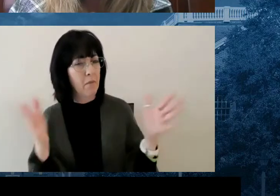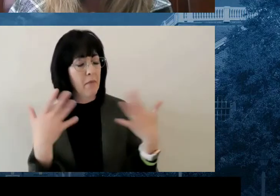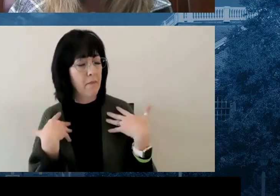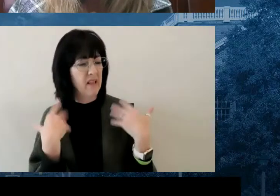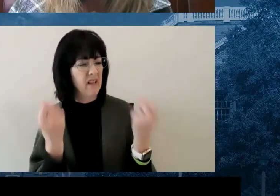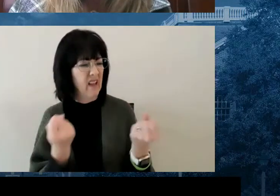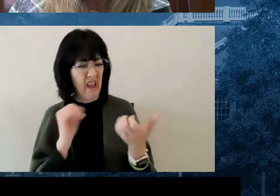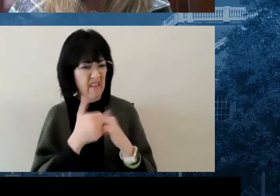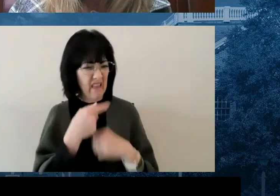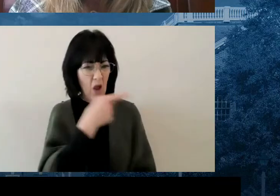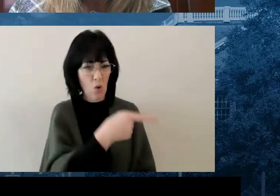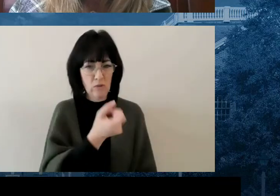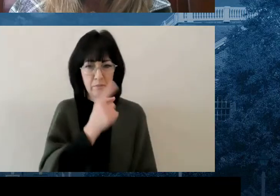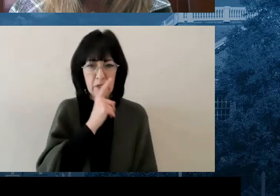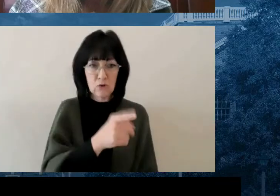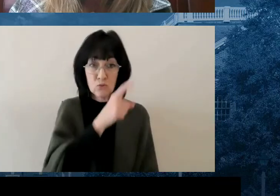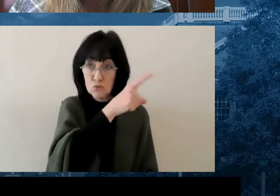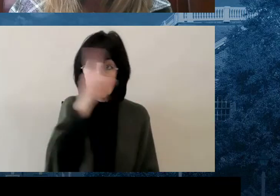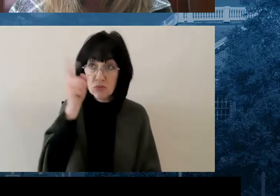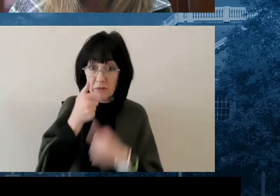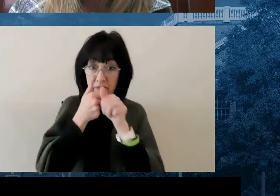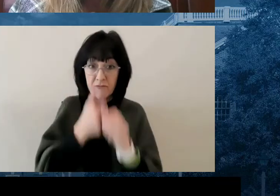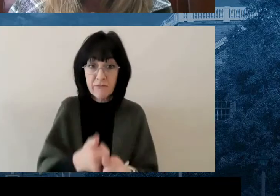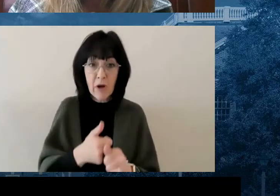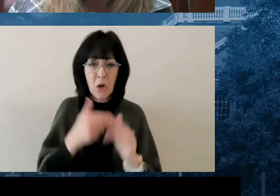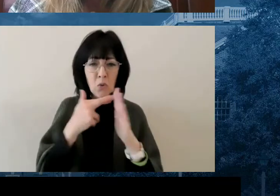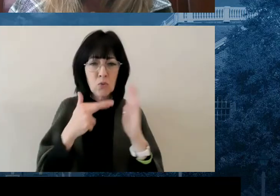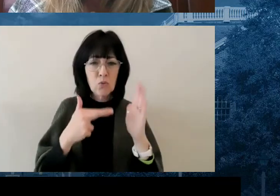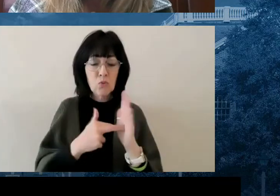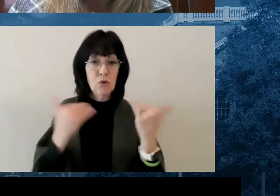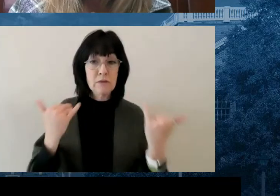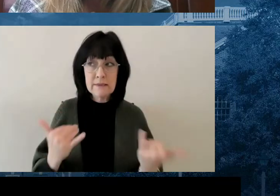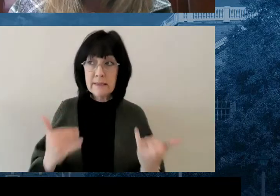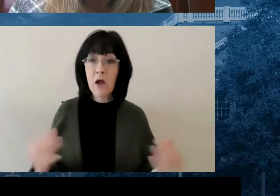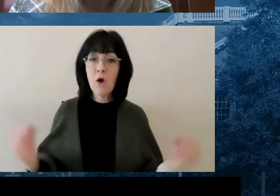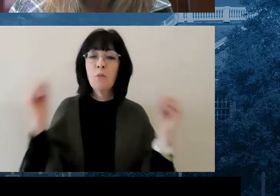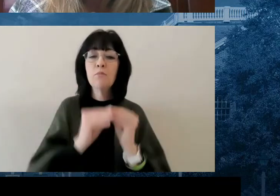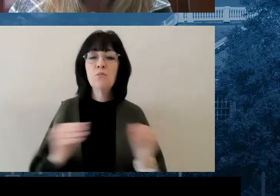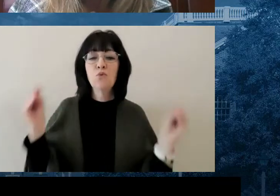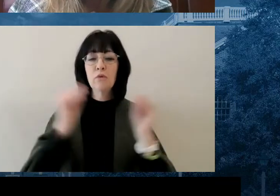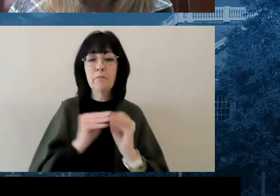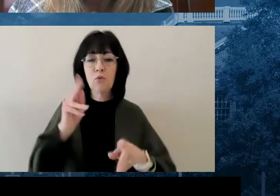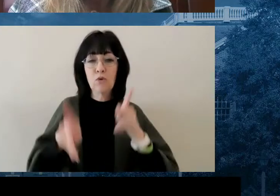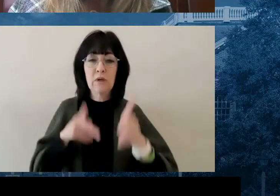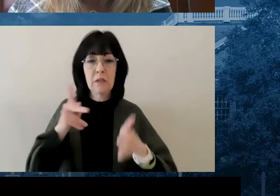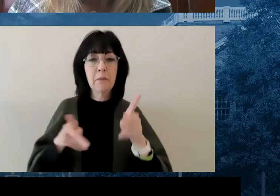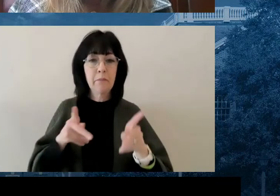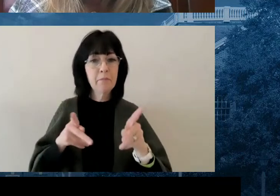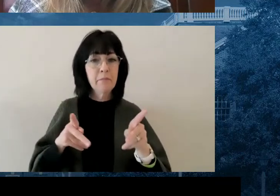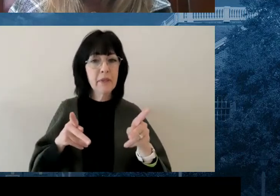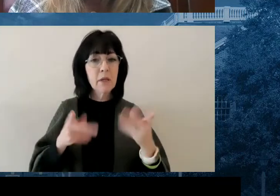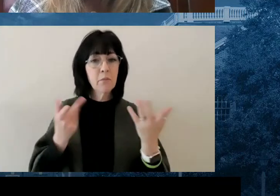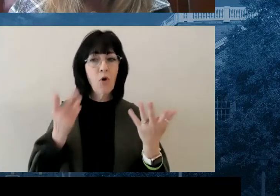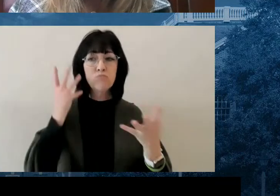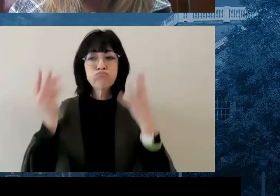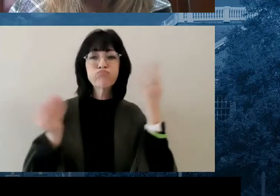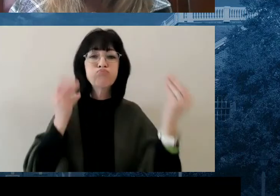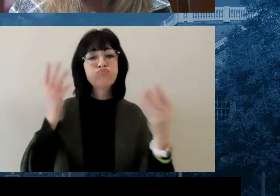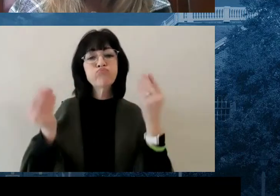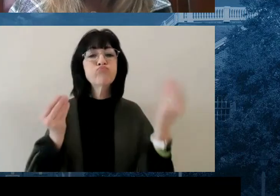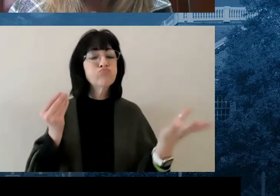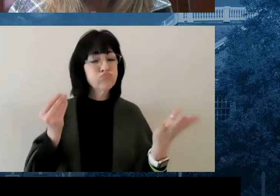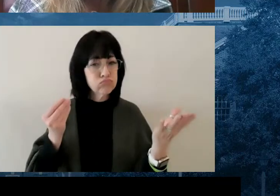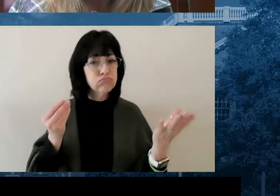rules as places become more and more crowded in terms of mask wearing or customers remaining seated